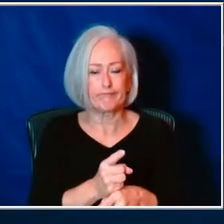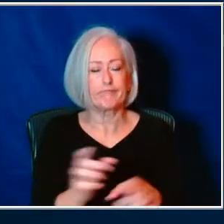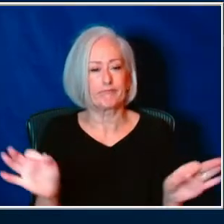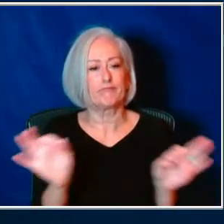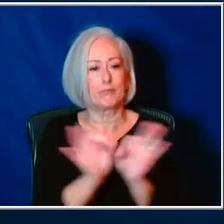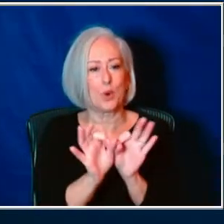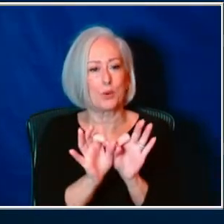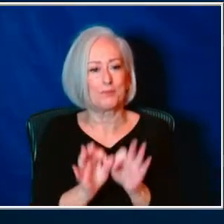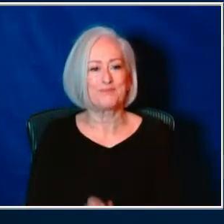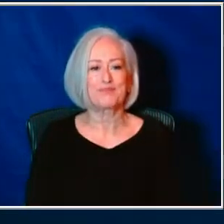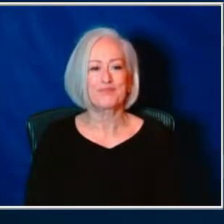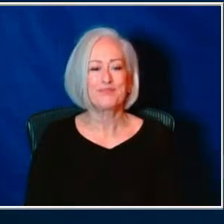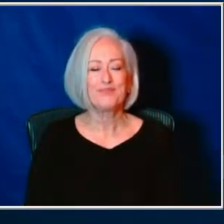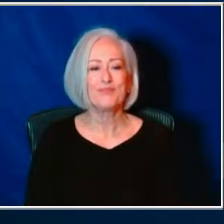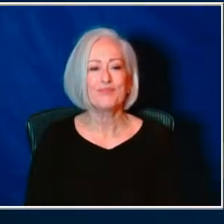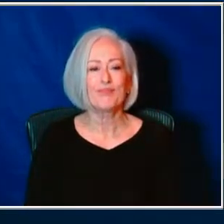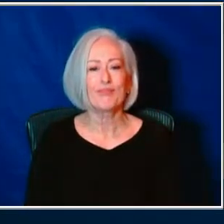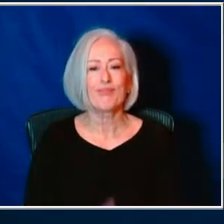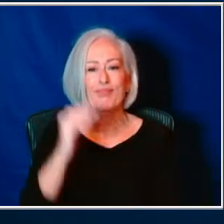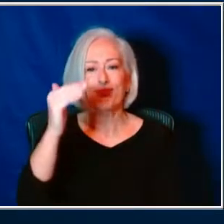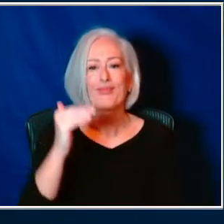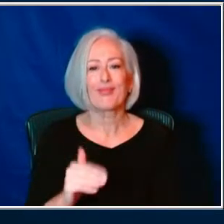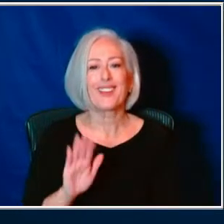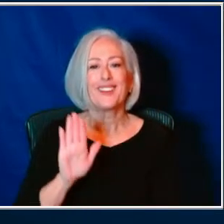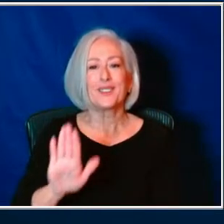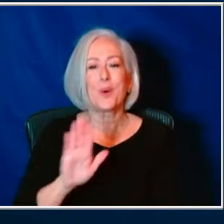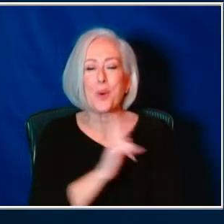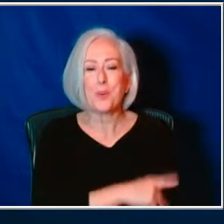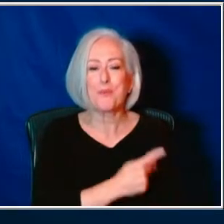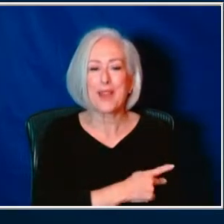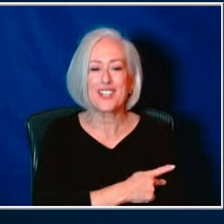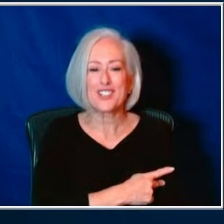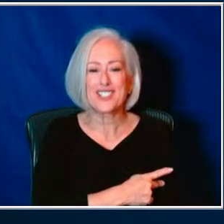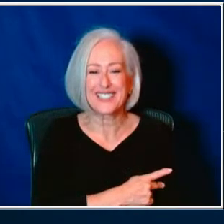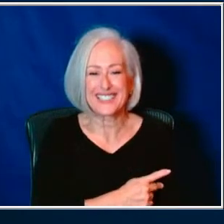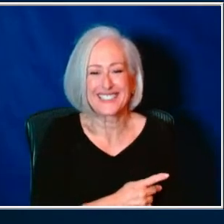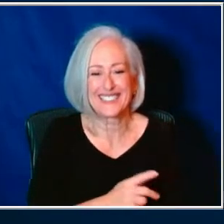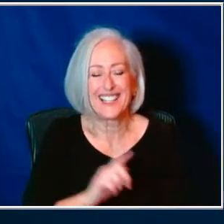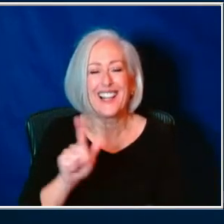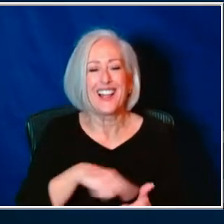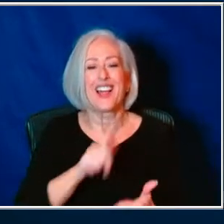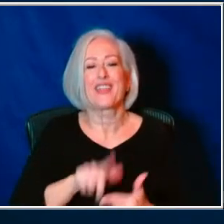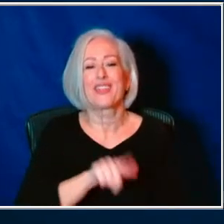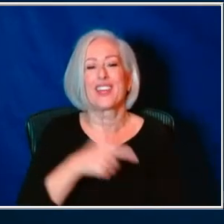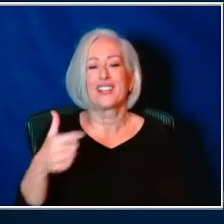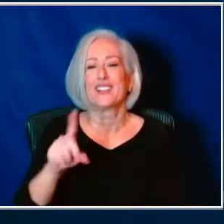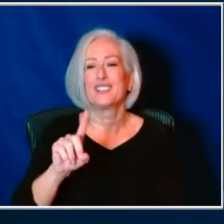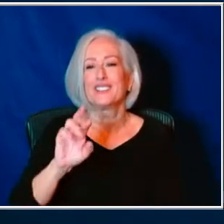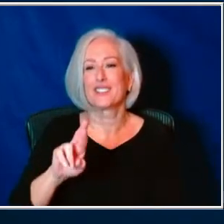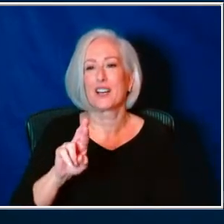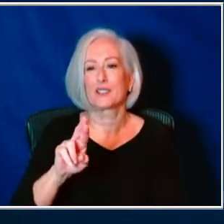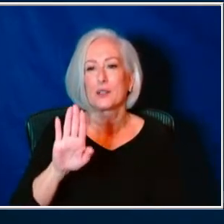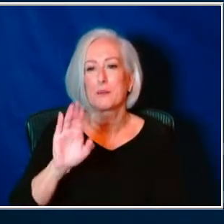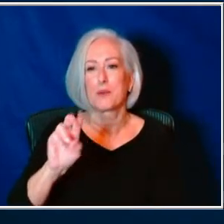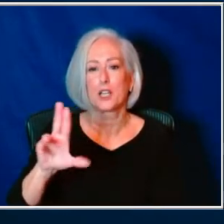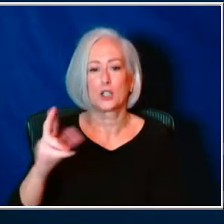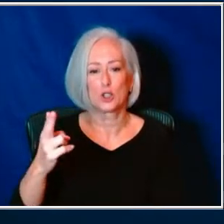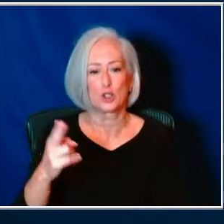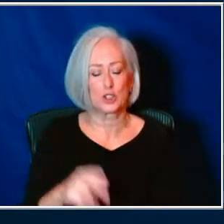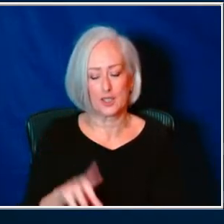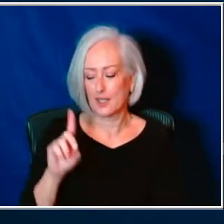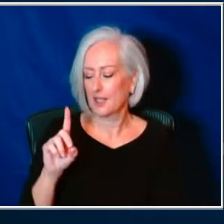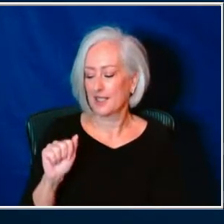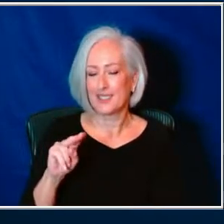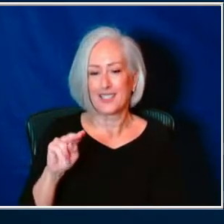is. Well, let's bring your patient into this conversation, and then we're going to turn to Dr. Buncher in just a moment. So, Danella Ragsdale,